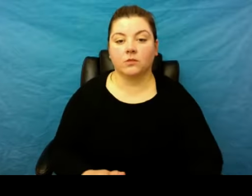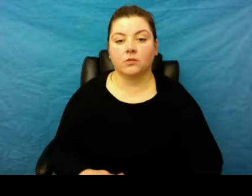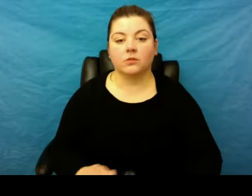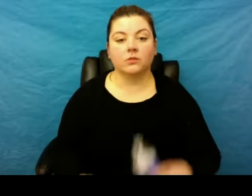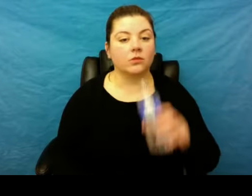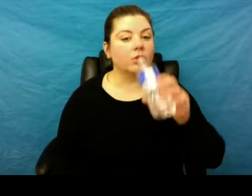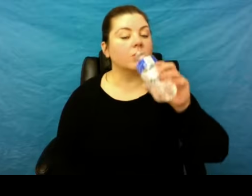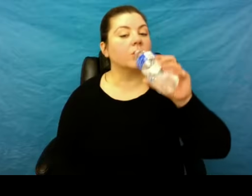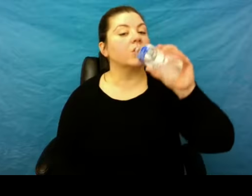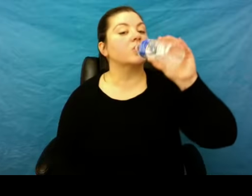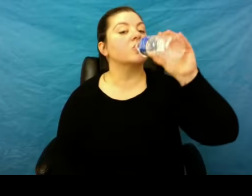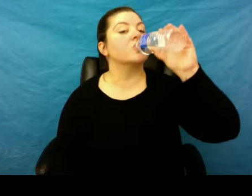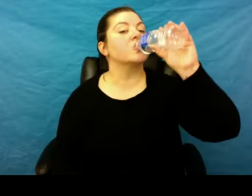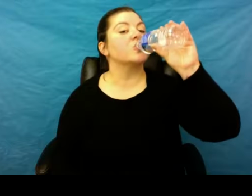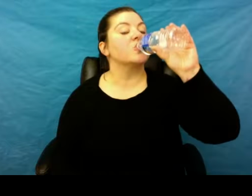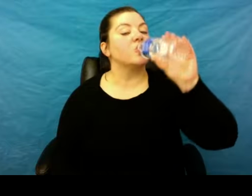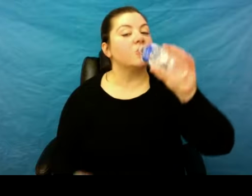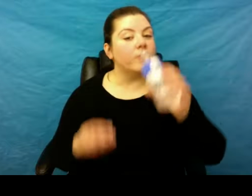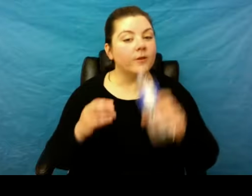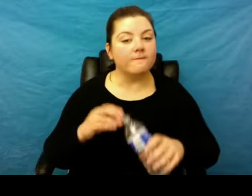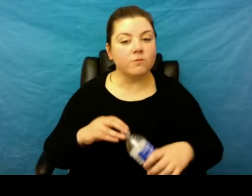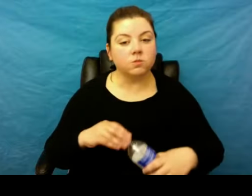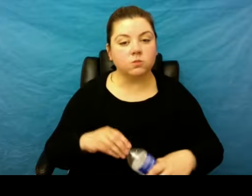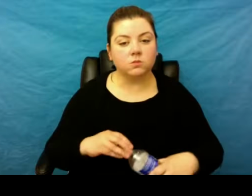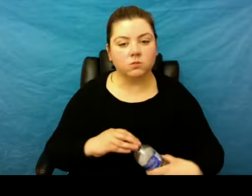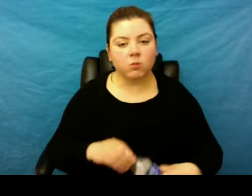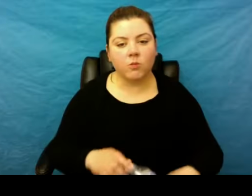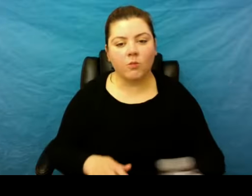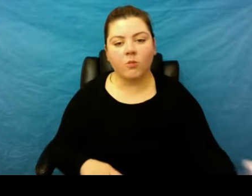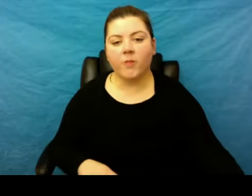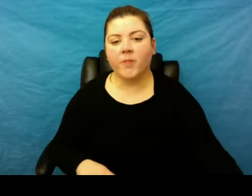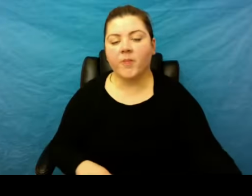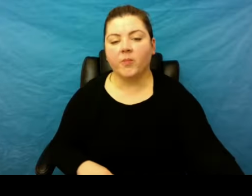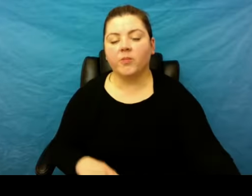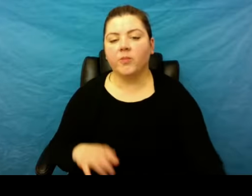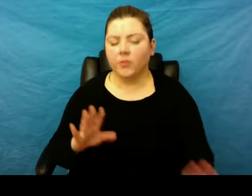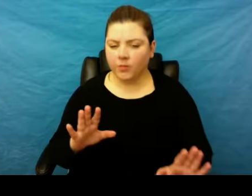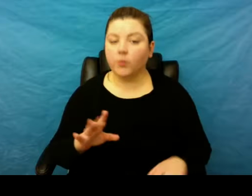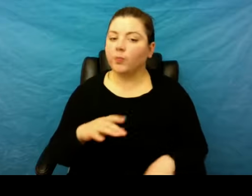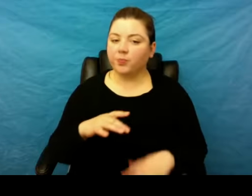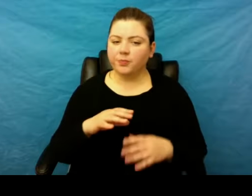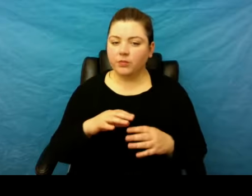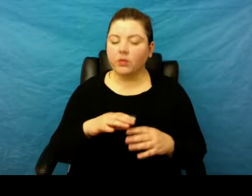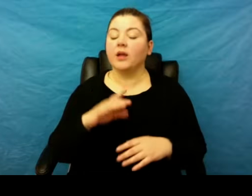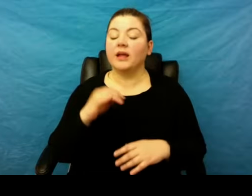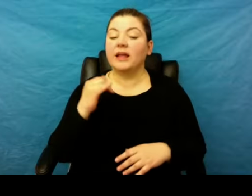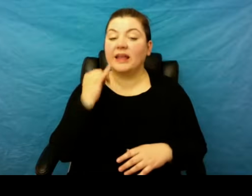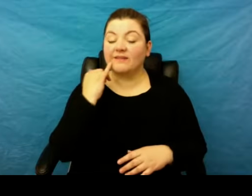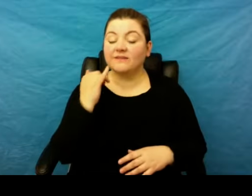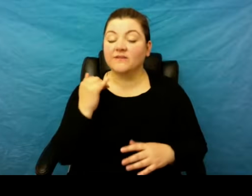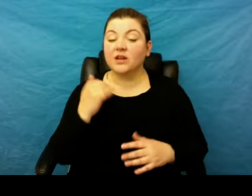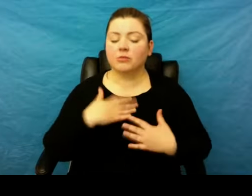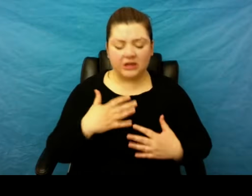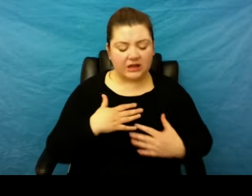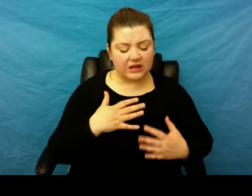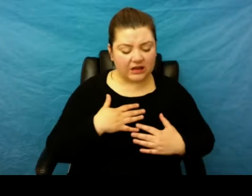but or when you can't walk and breathe and have a fever, should you go to the hospital if you just have shortness of breath, or when you